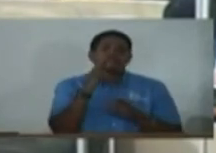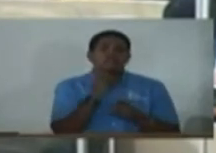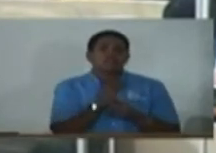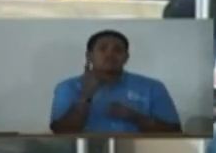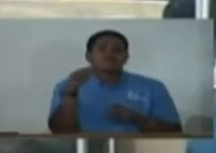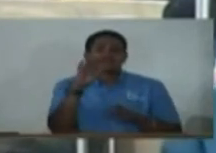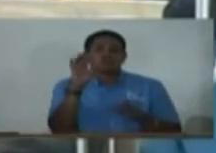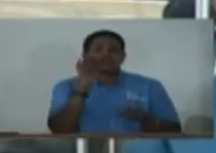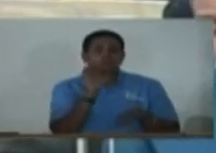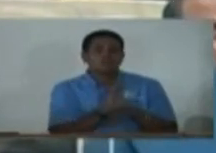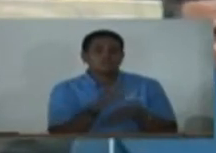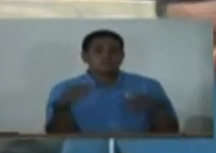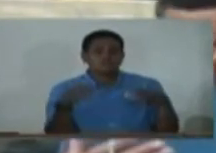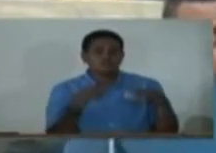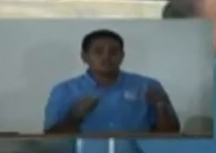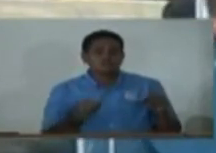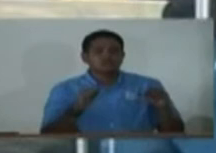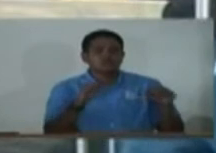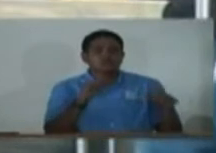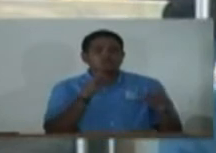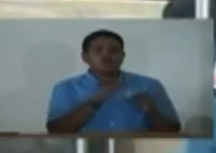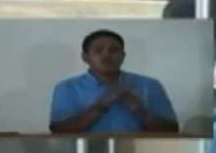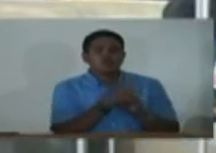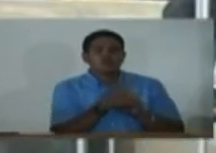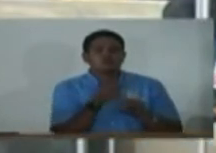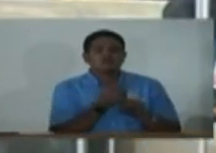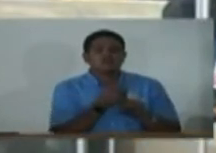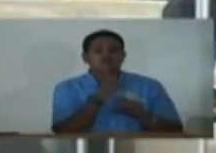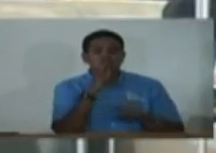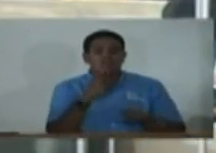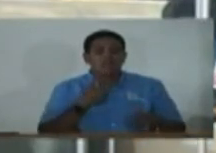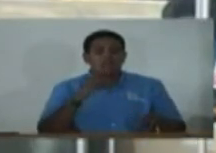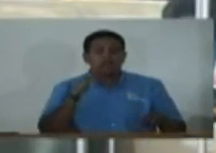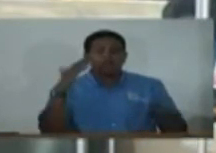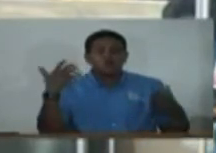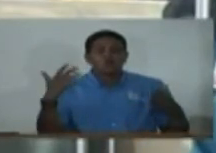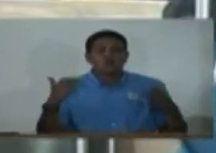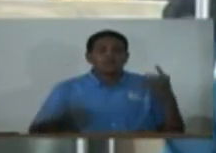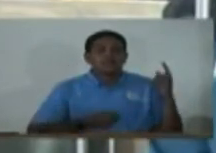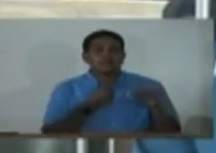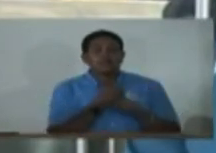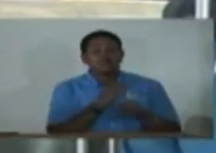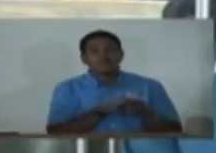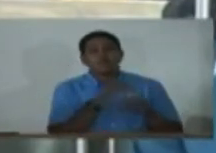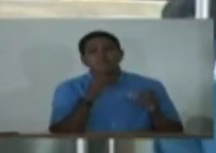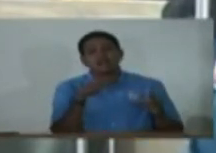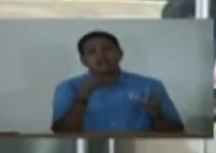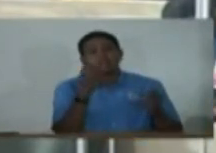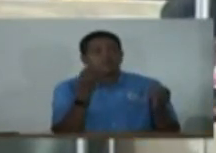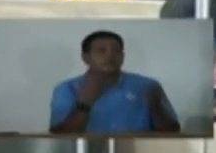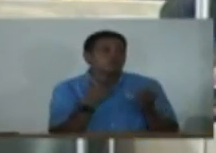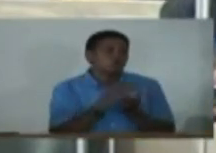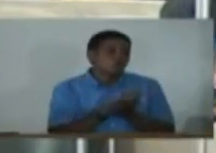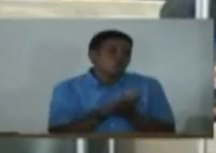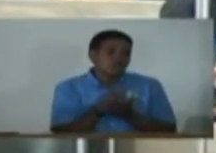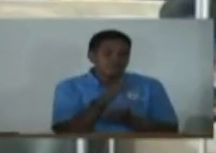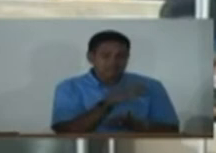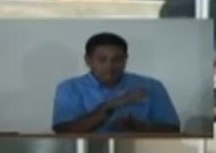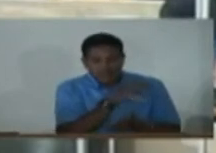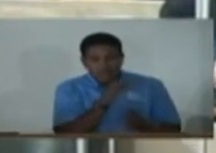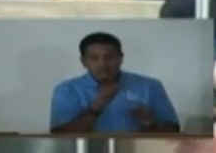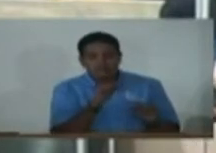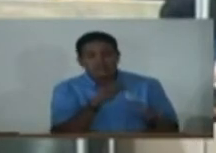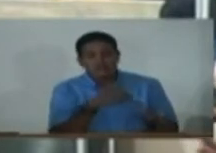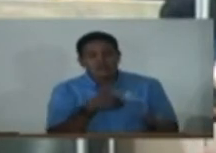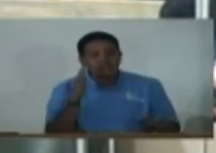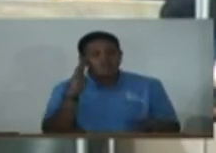congregation, and the pandemic is having a tremendous impact on them. Many of them have schools, they have clinics, they have all